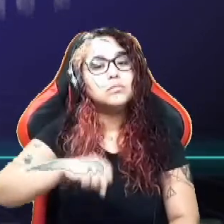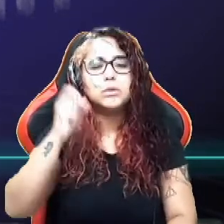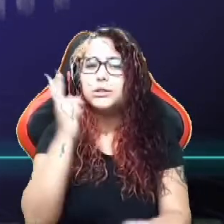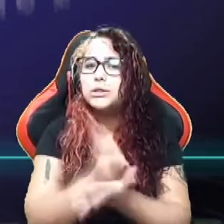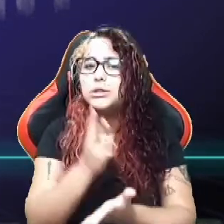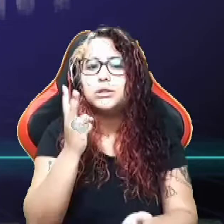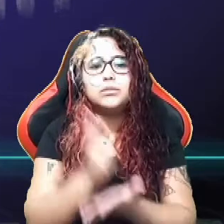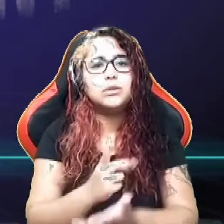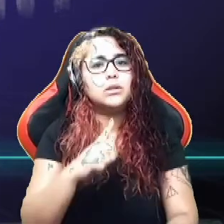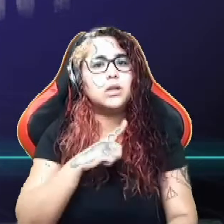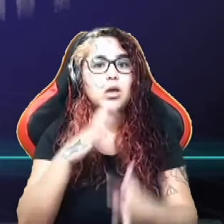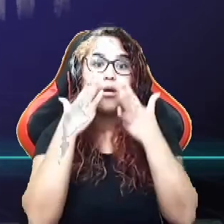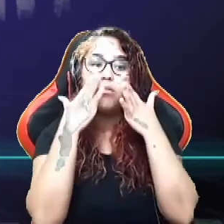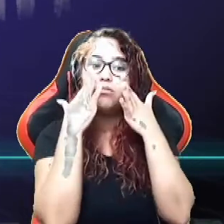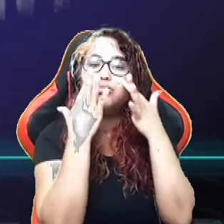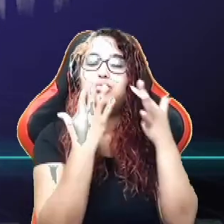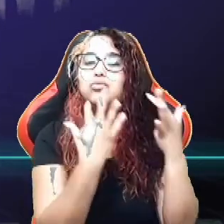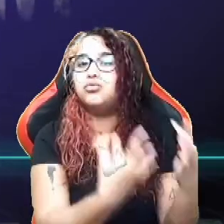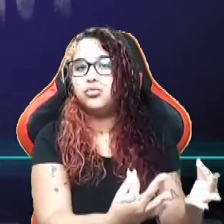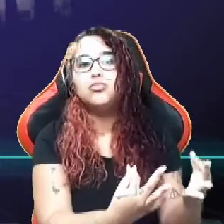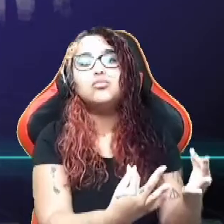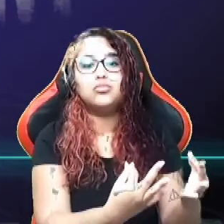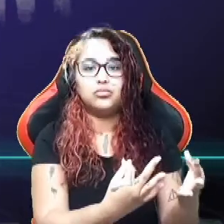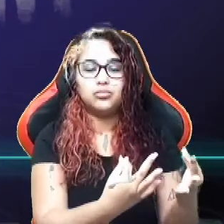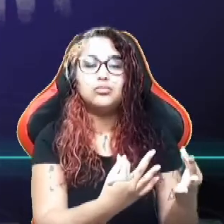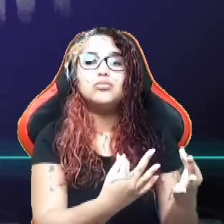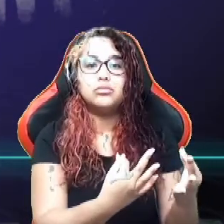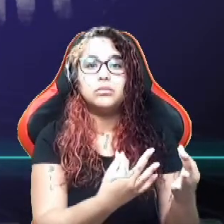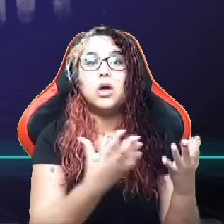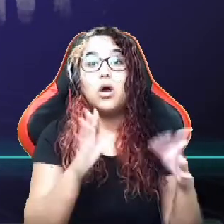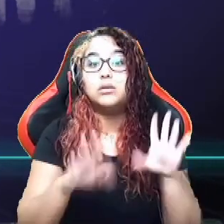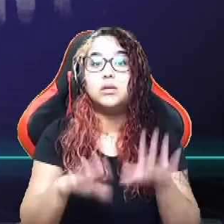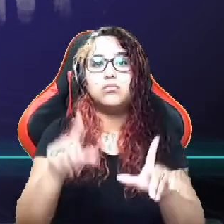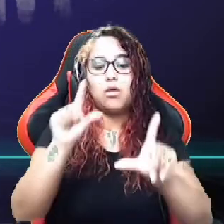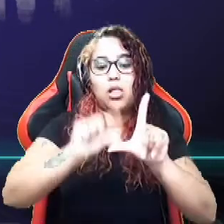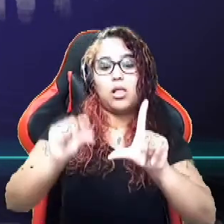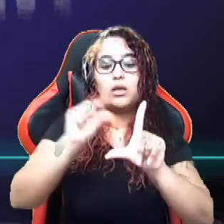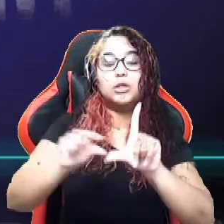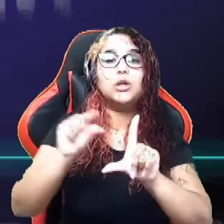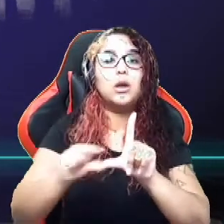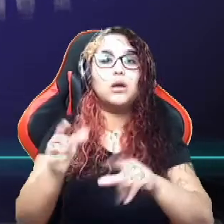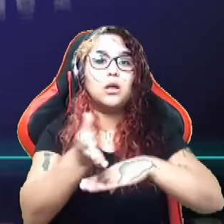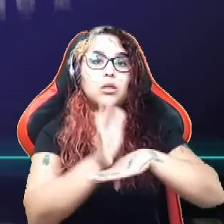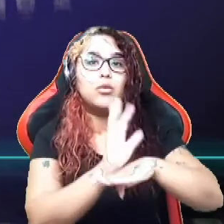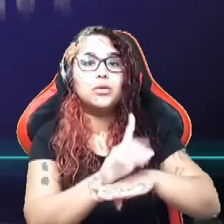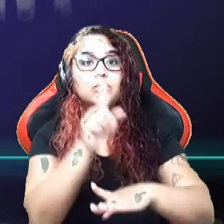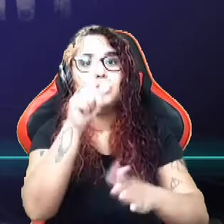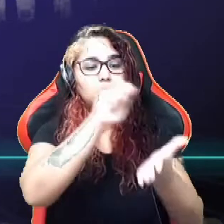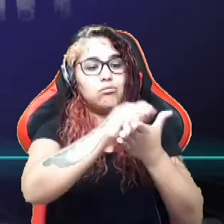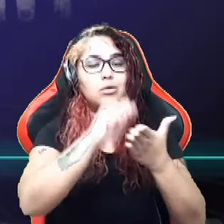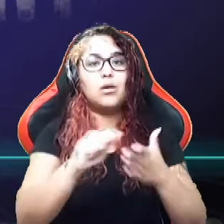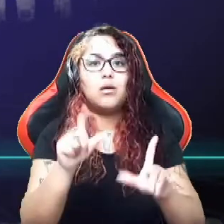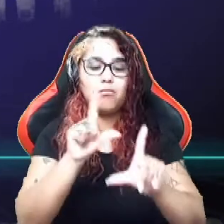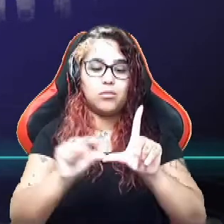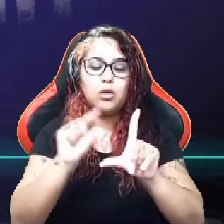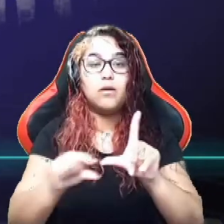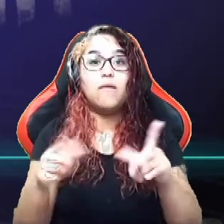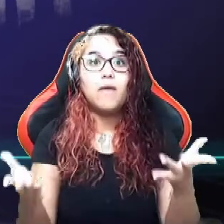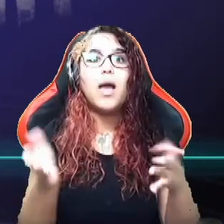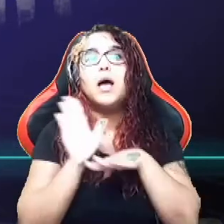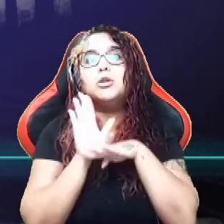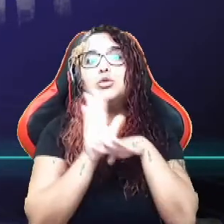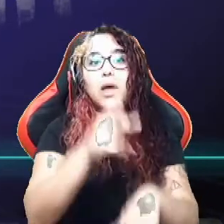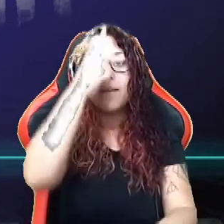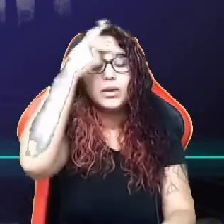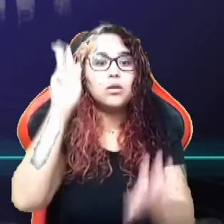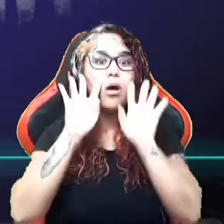are doing 1,000 things at the same time, and it is important to draw their attention in. So if you write